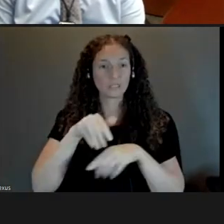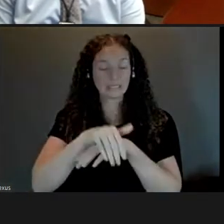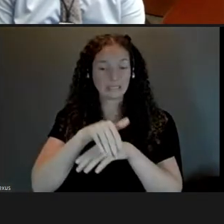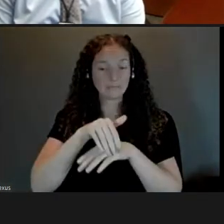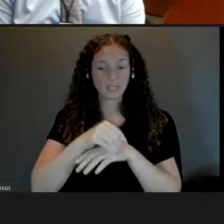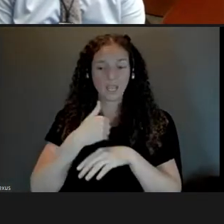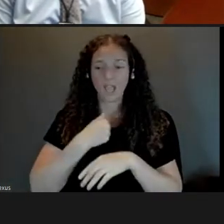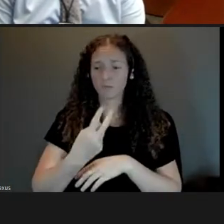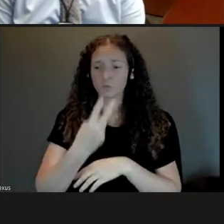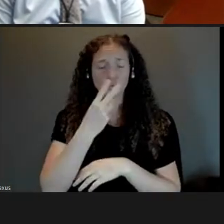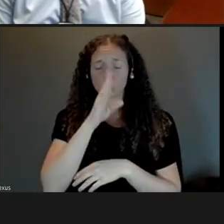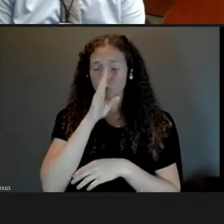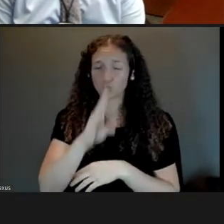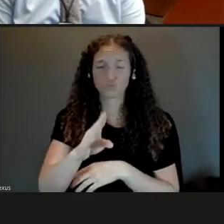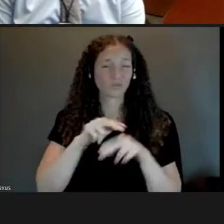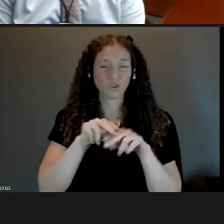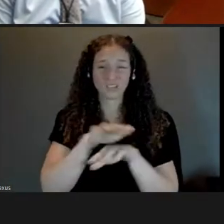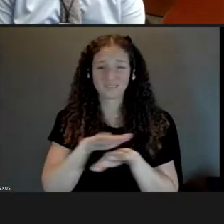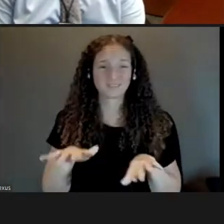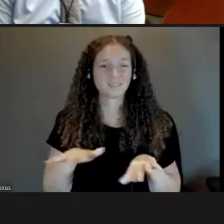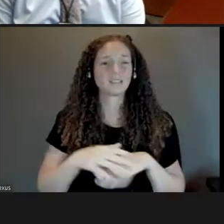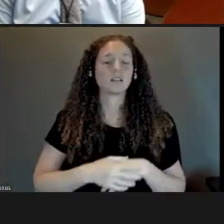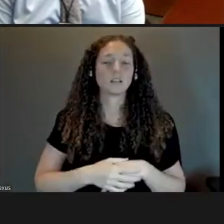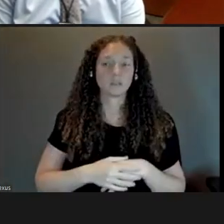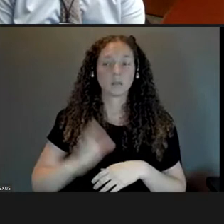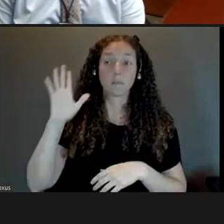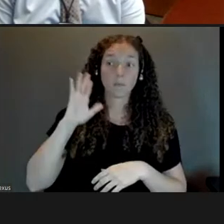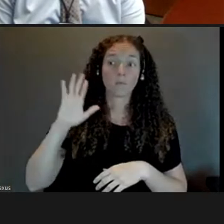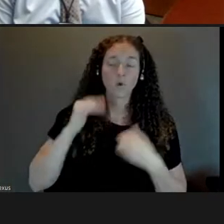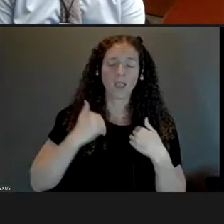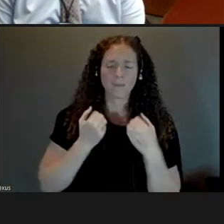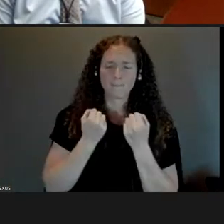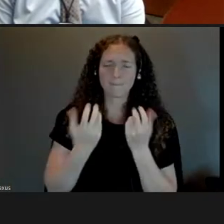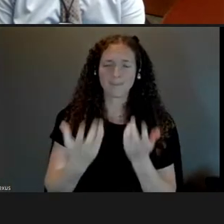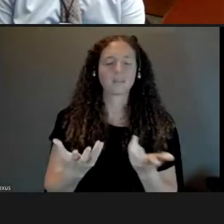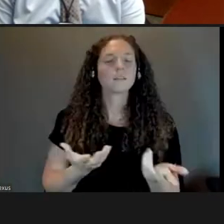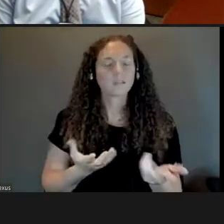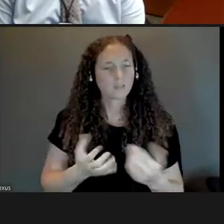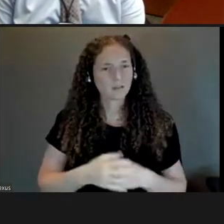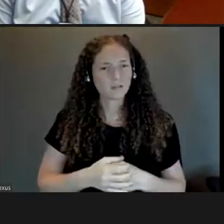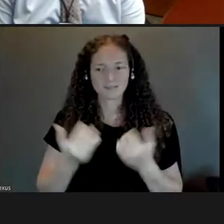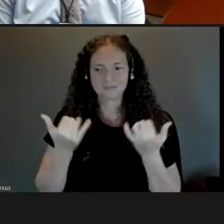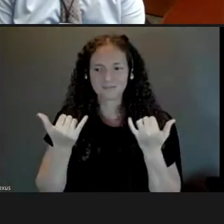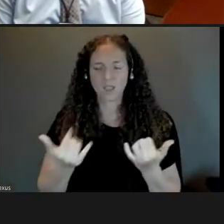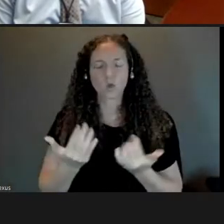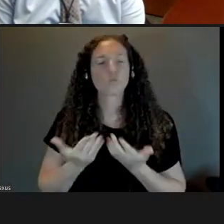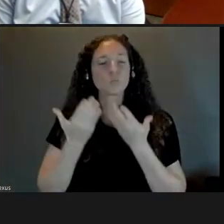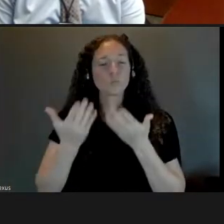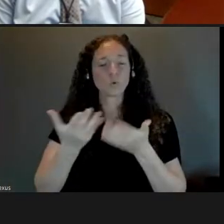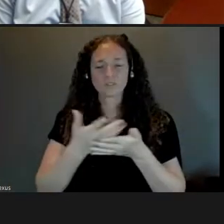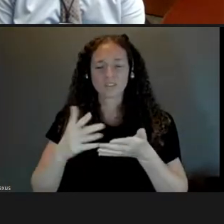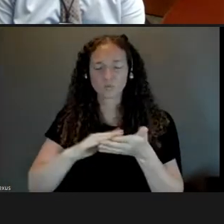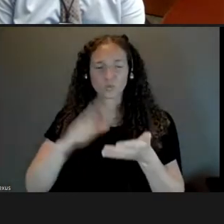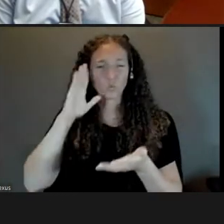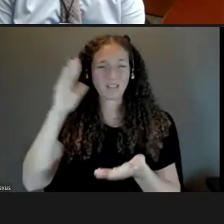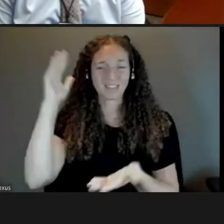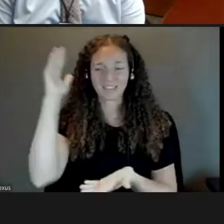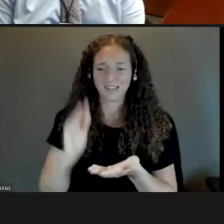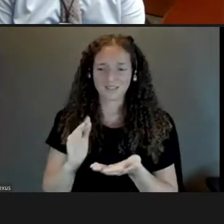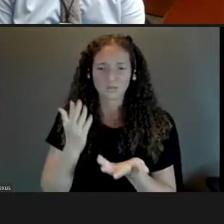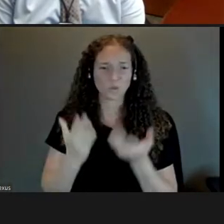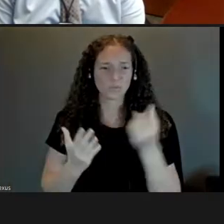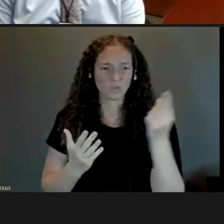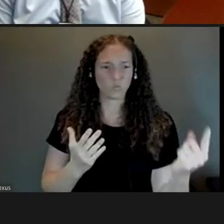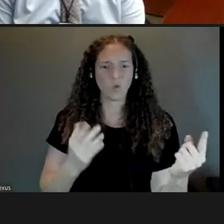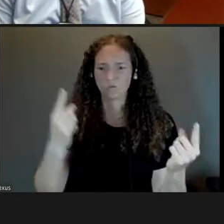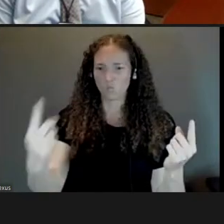direct trains. Before the pandemic, we had many more. Now with the new proposed schedule, there'll be even less, probably split between one and one.